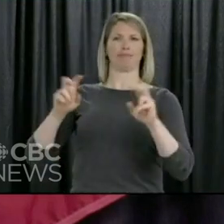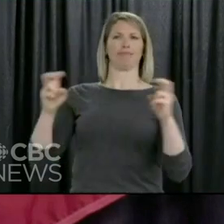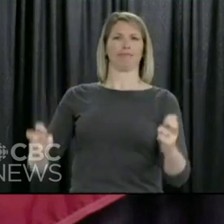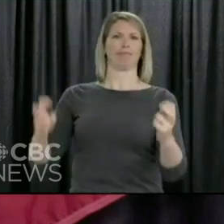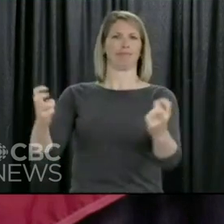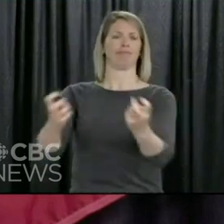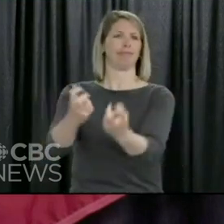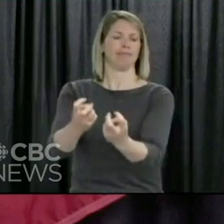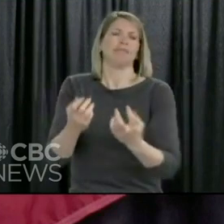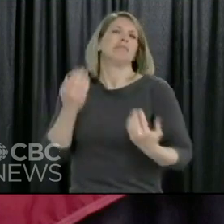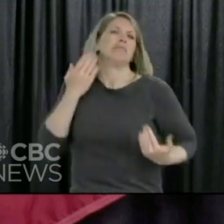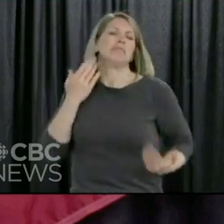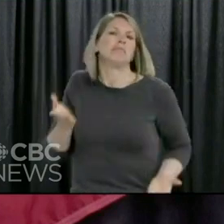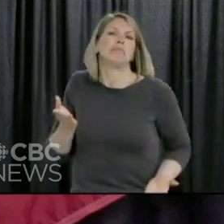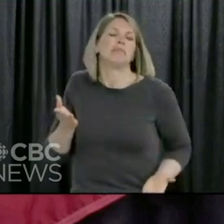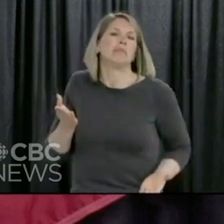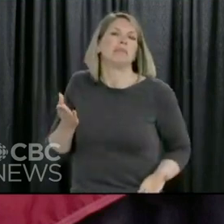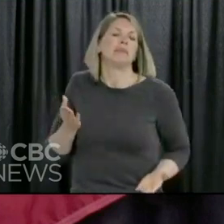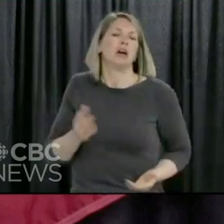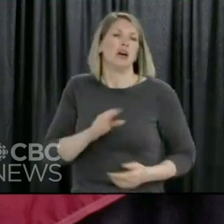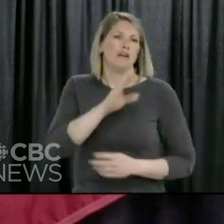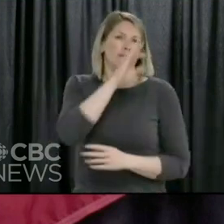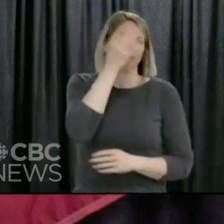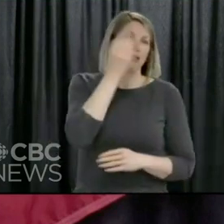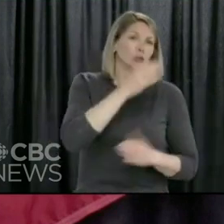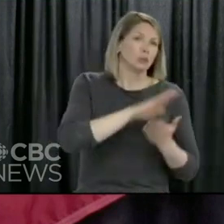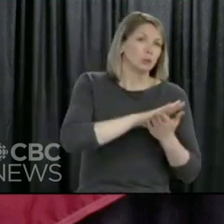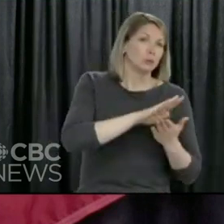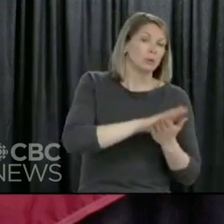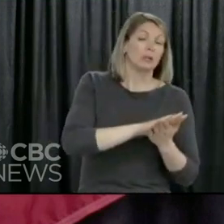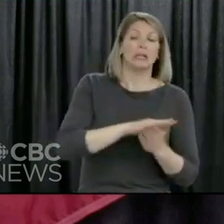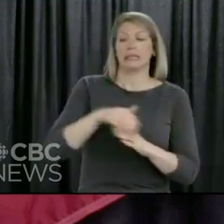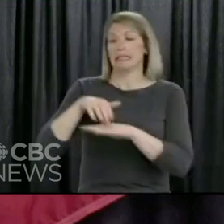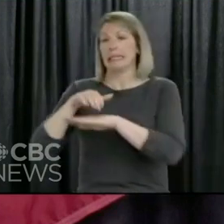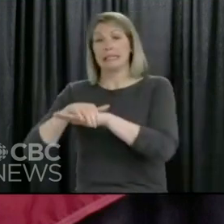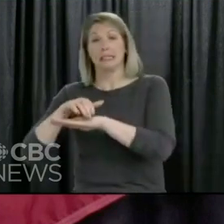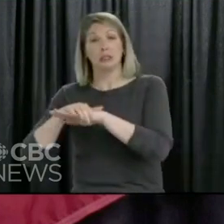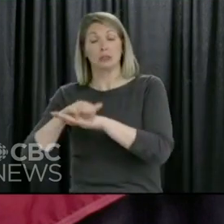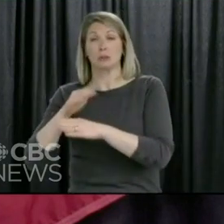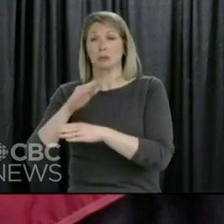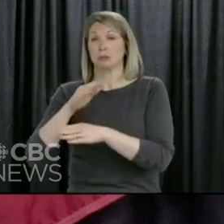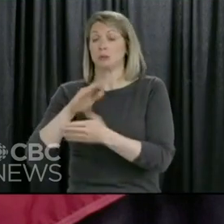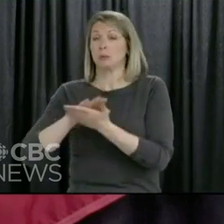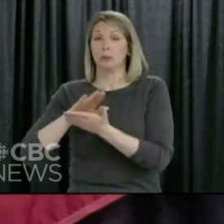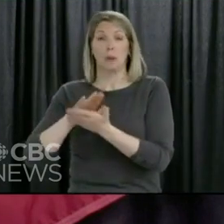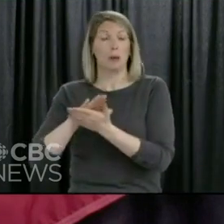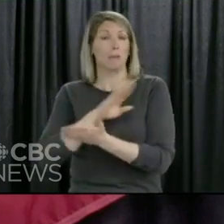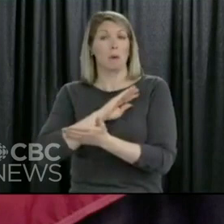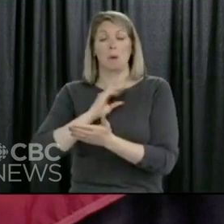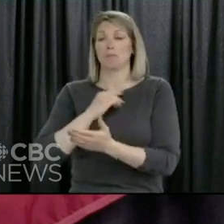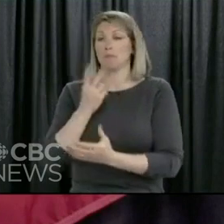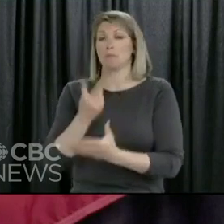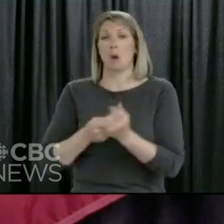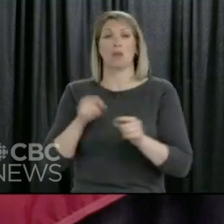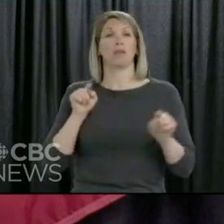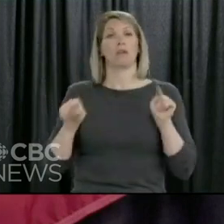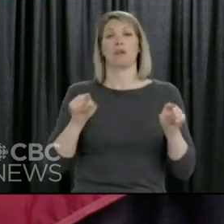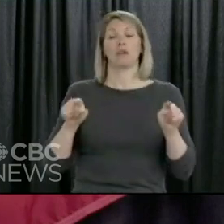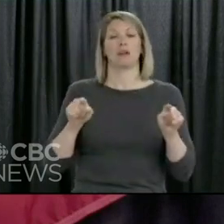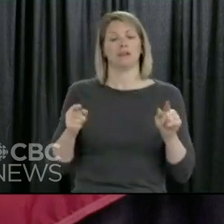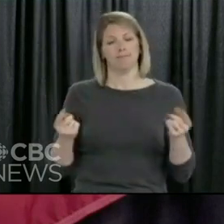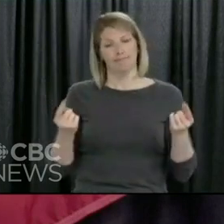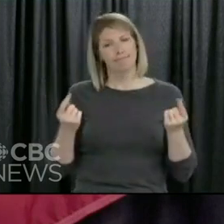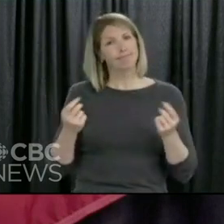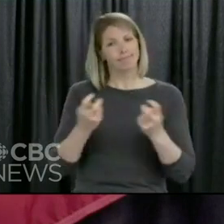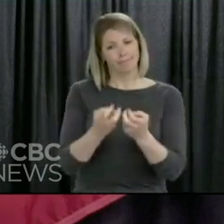English and Francophone school districts are working with NLTA, working with the departments to make sure that, number one, the equipment's in